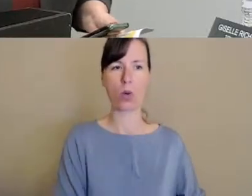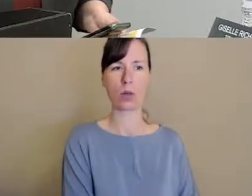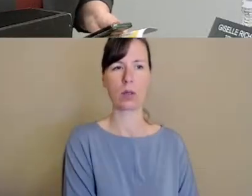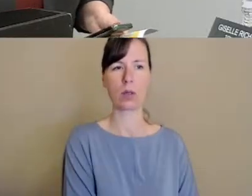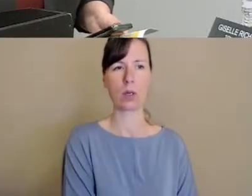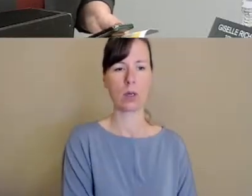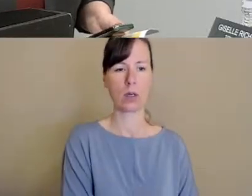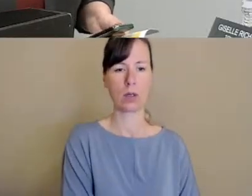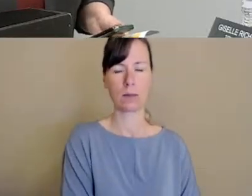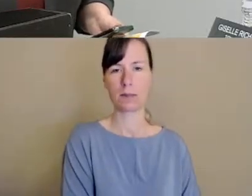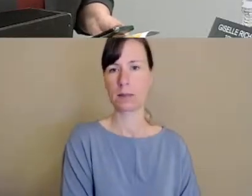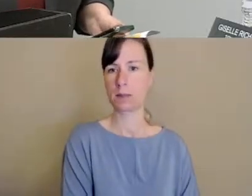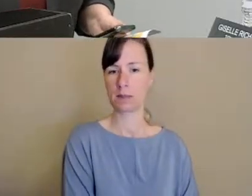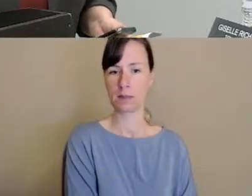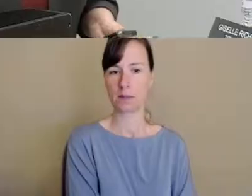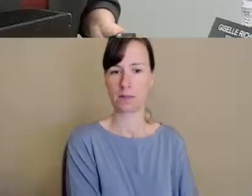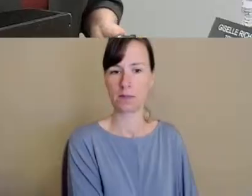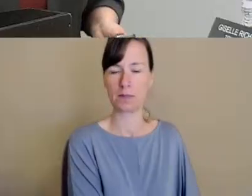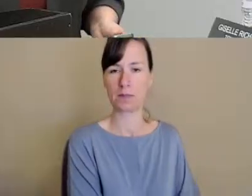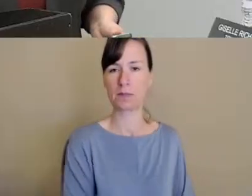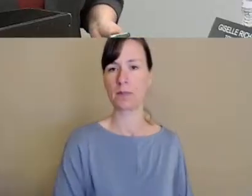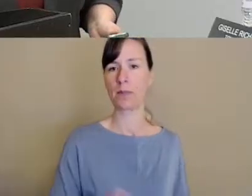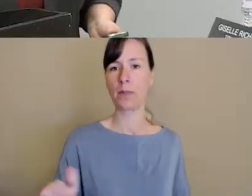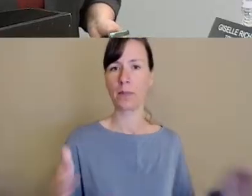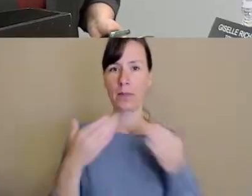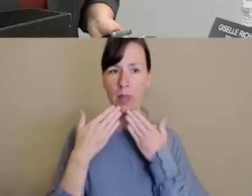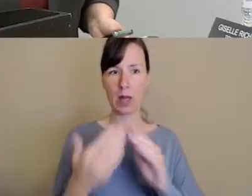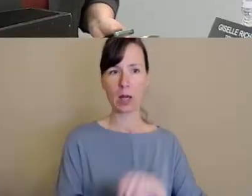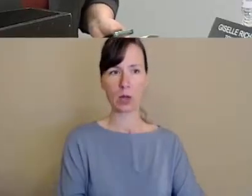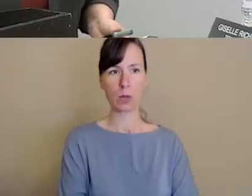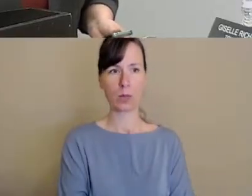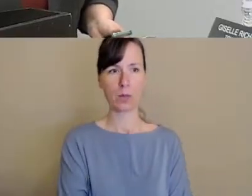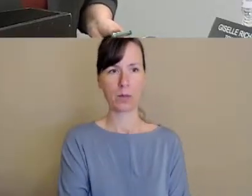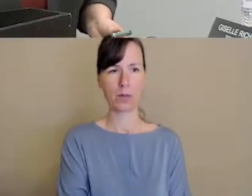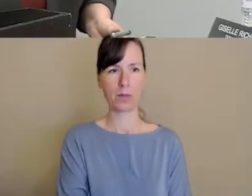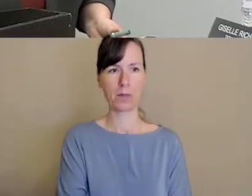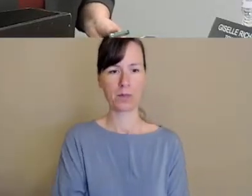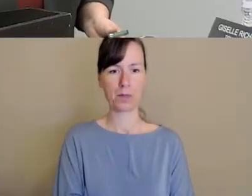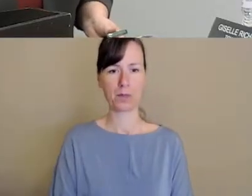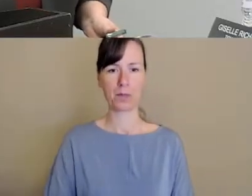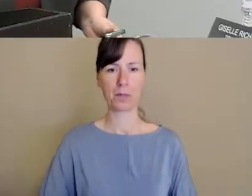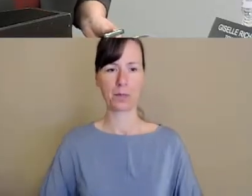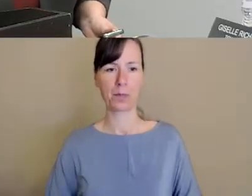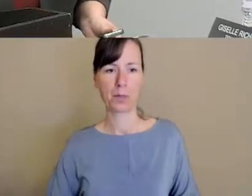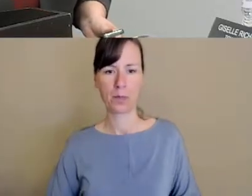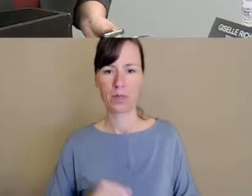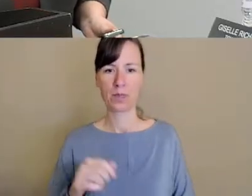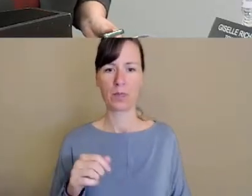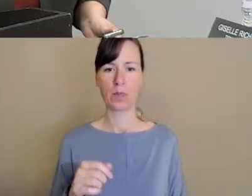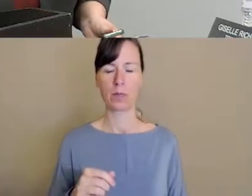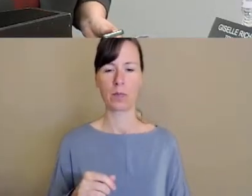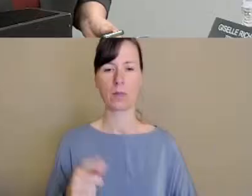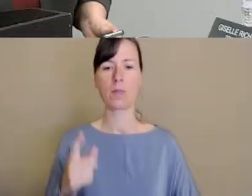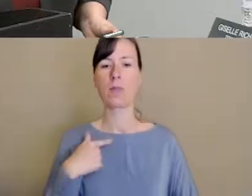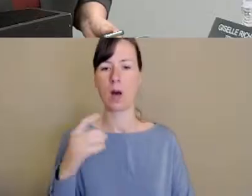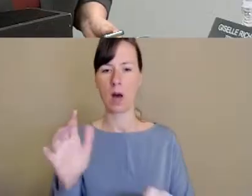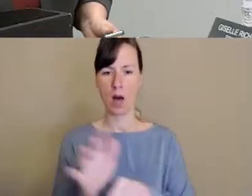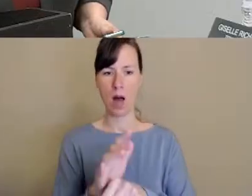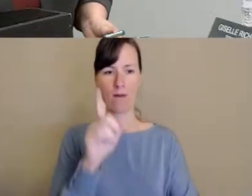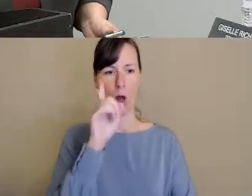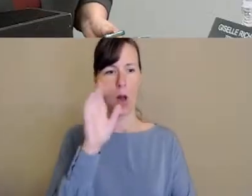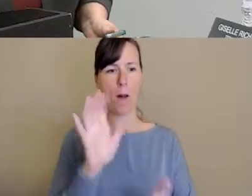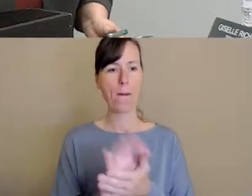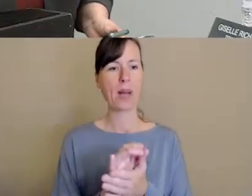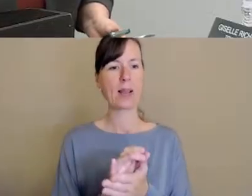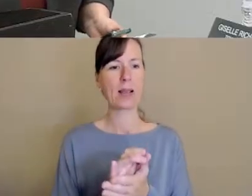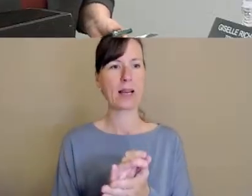hope you will. Just that one. Yes. Just read that. I fully do believe what I believe is appropriate